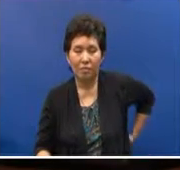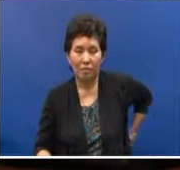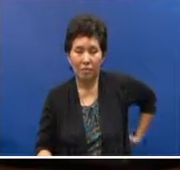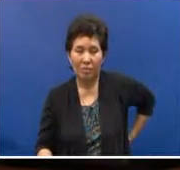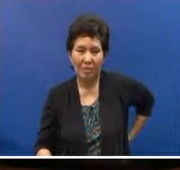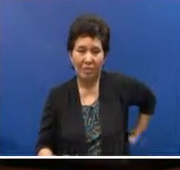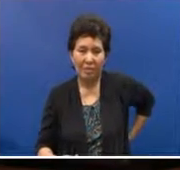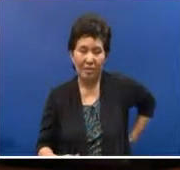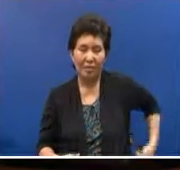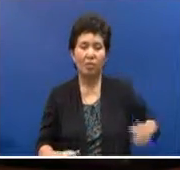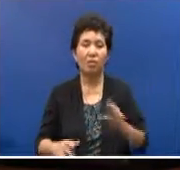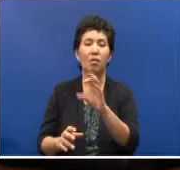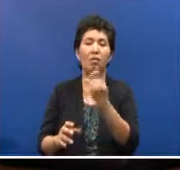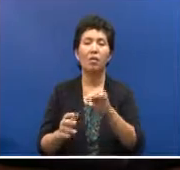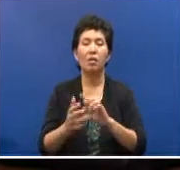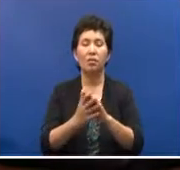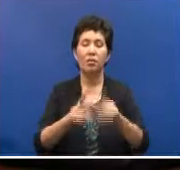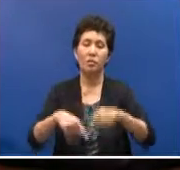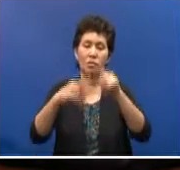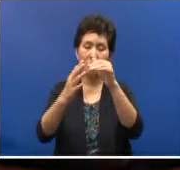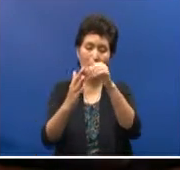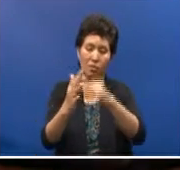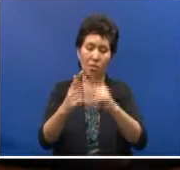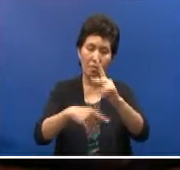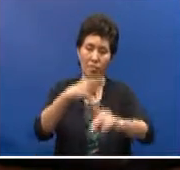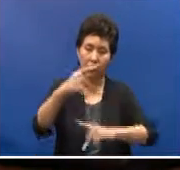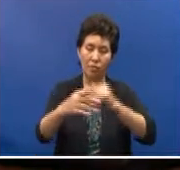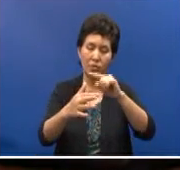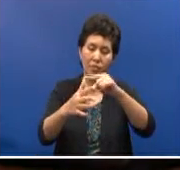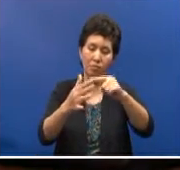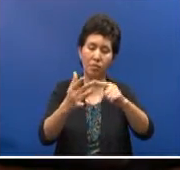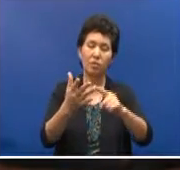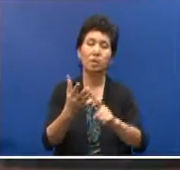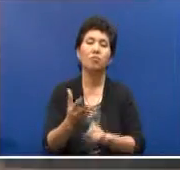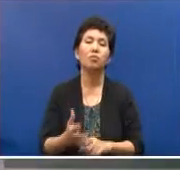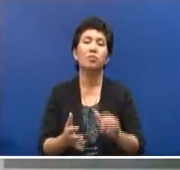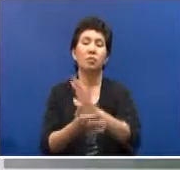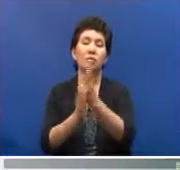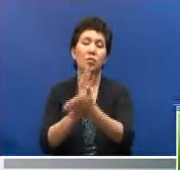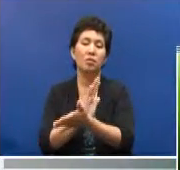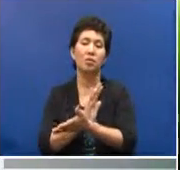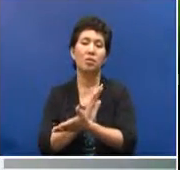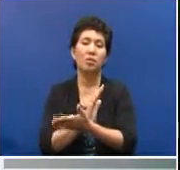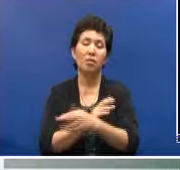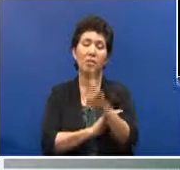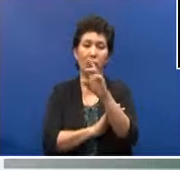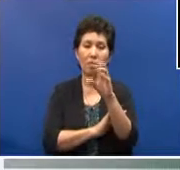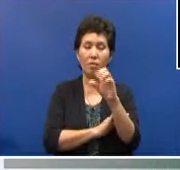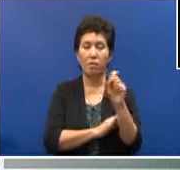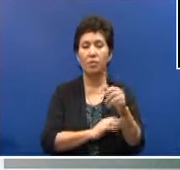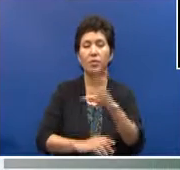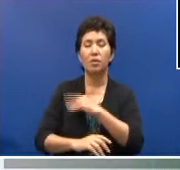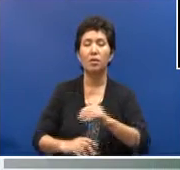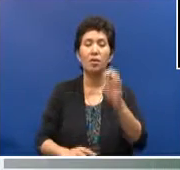Okay, let us go through one by one the process, which begins with segregation. Race and